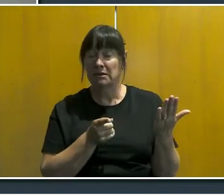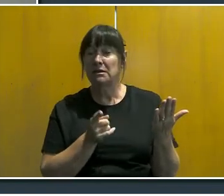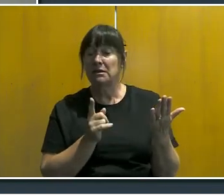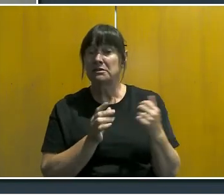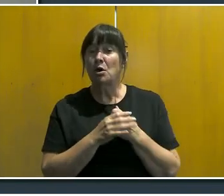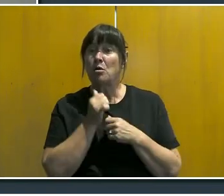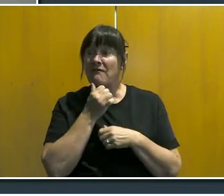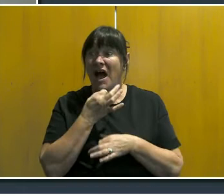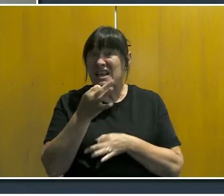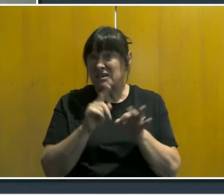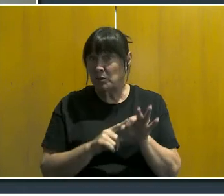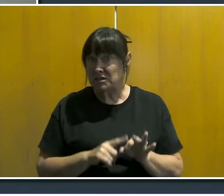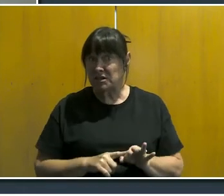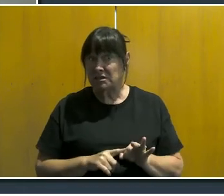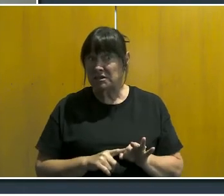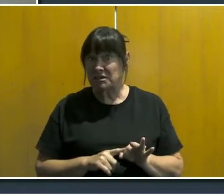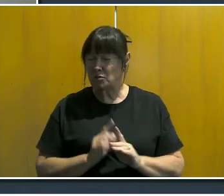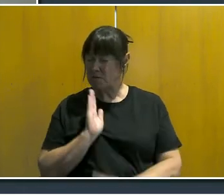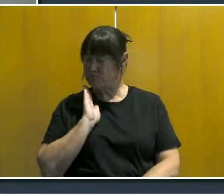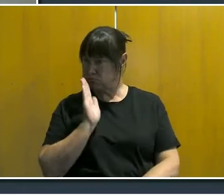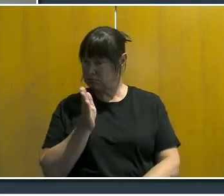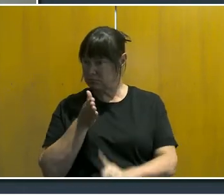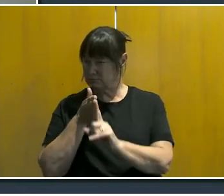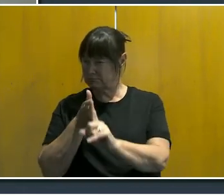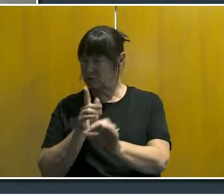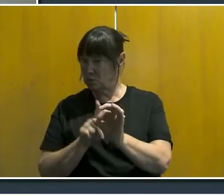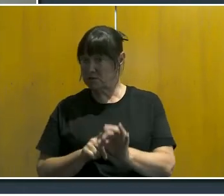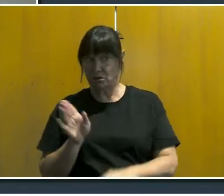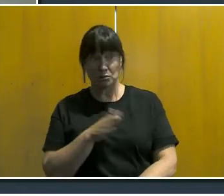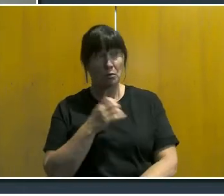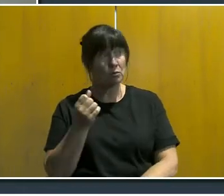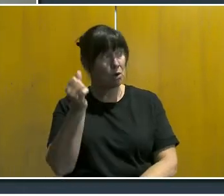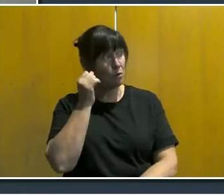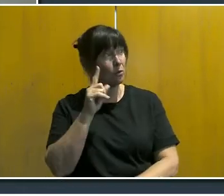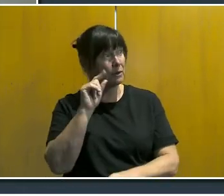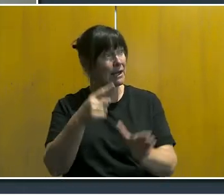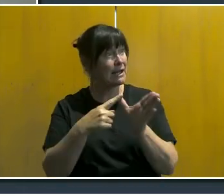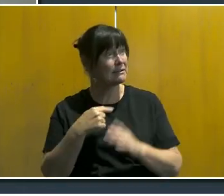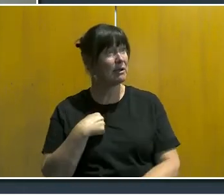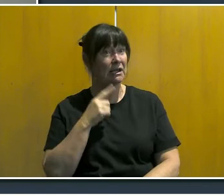if I ask some questions that are quite pointed and relevant, that everybody be able to answer them.